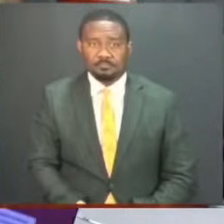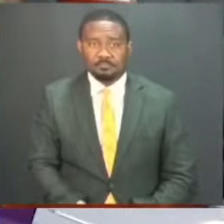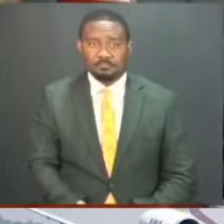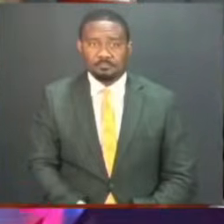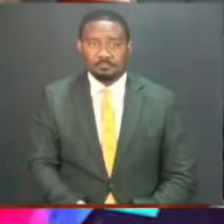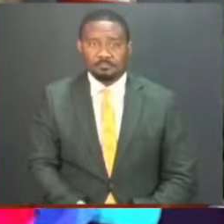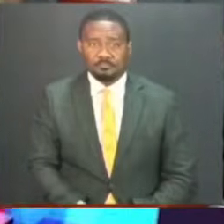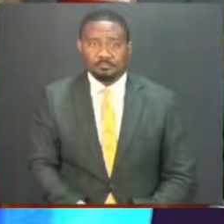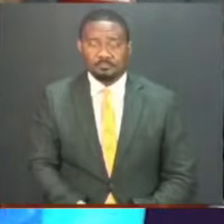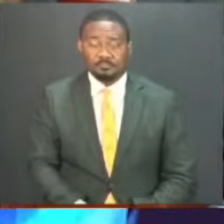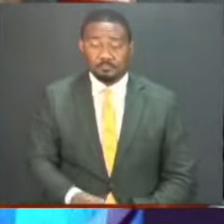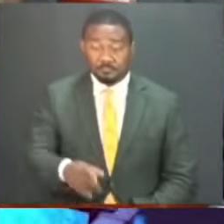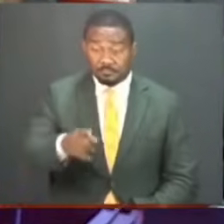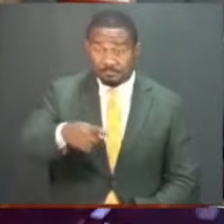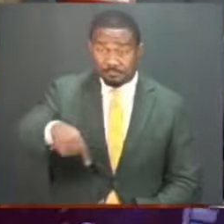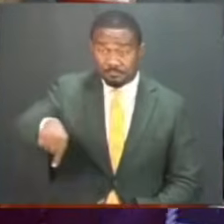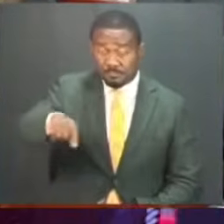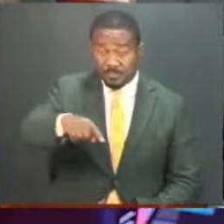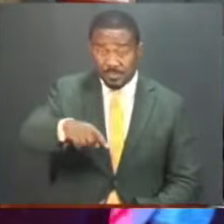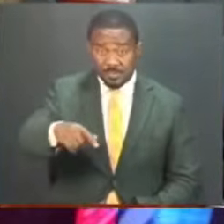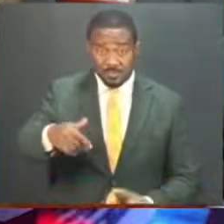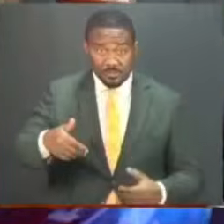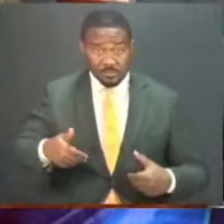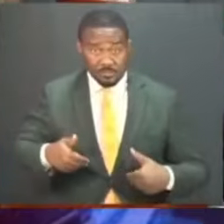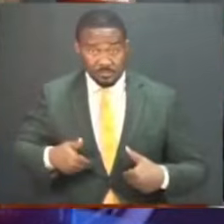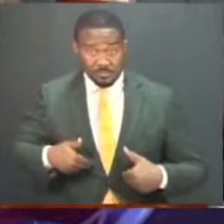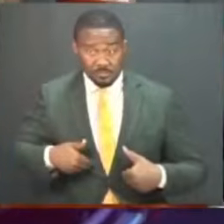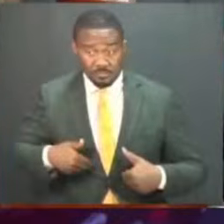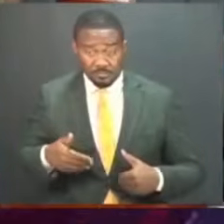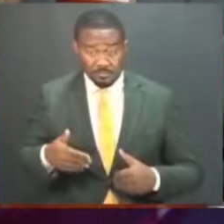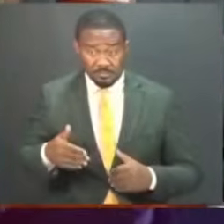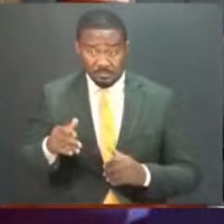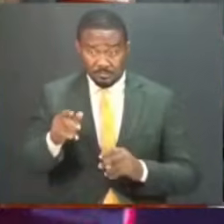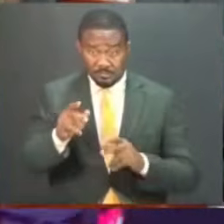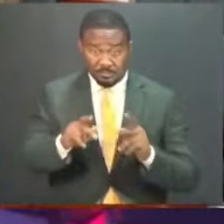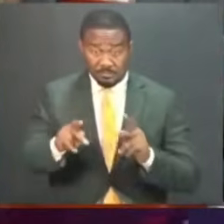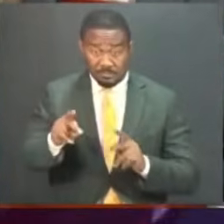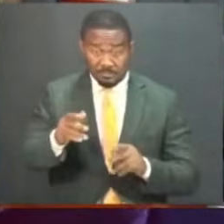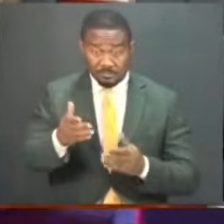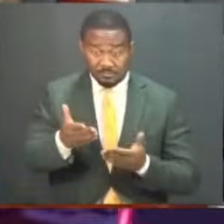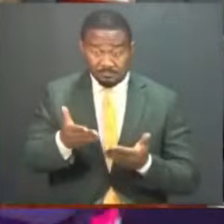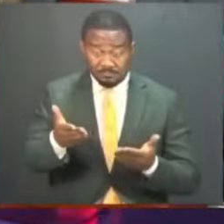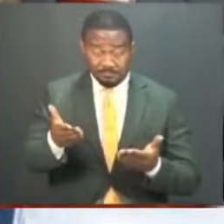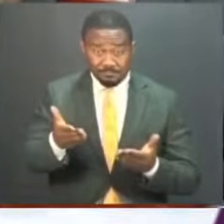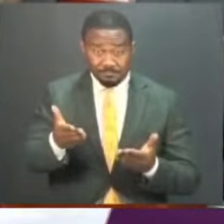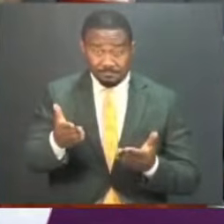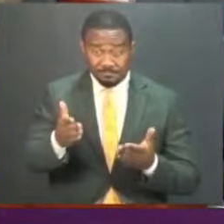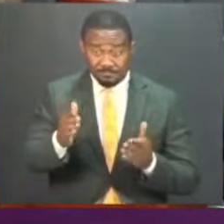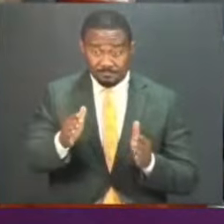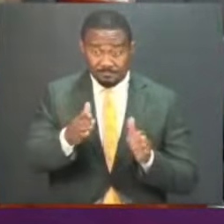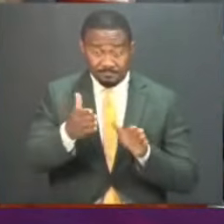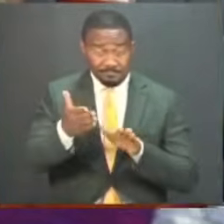our young and patriotic sons and daughters,